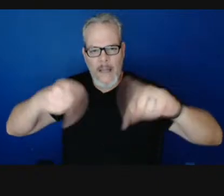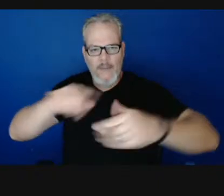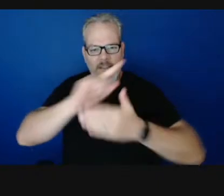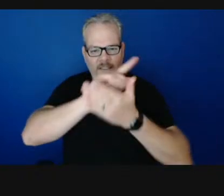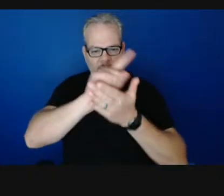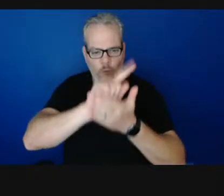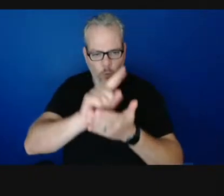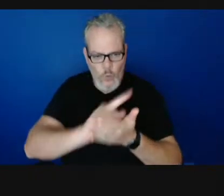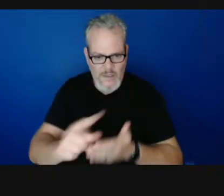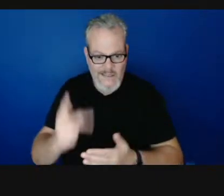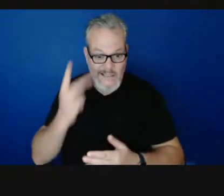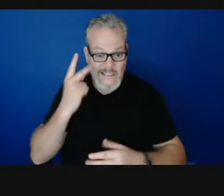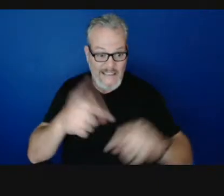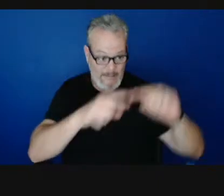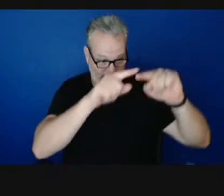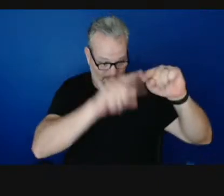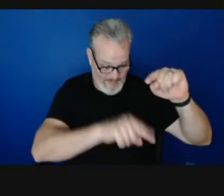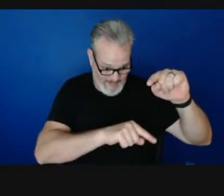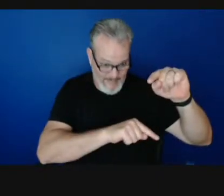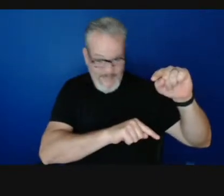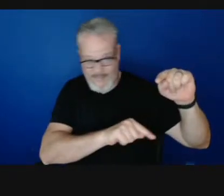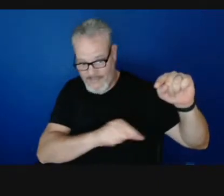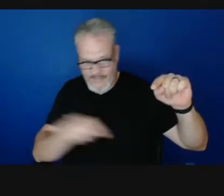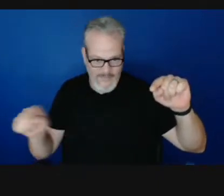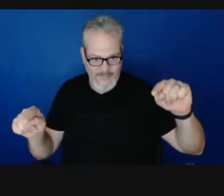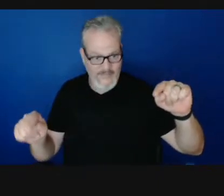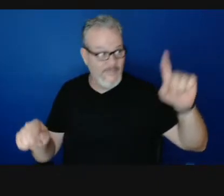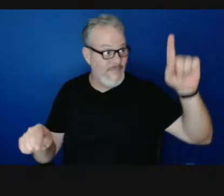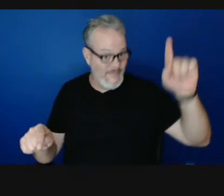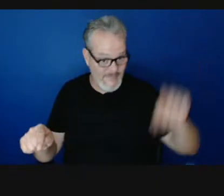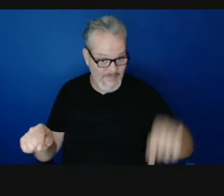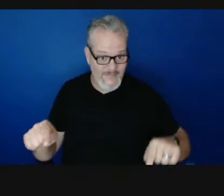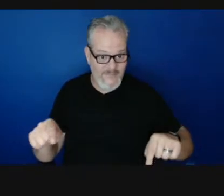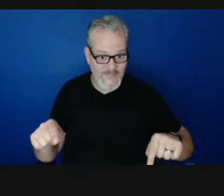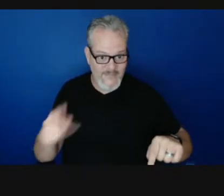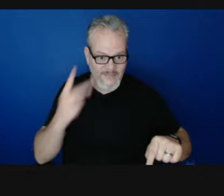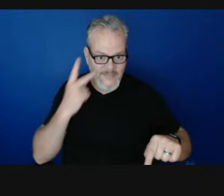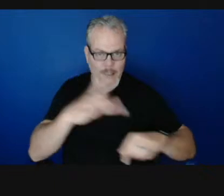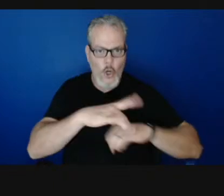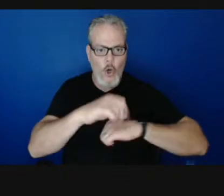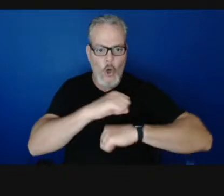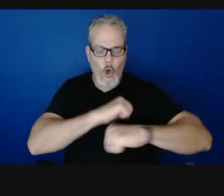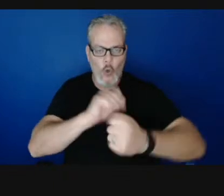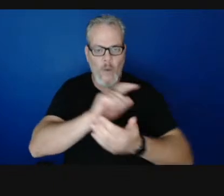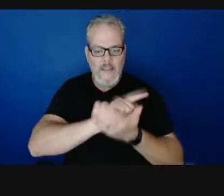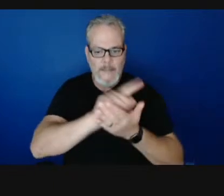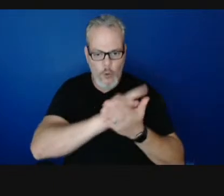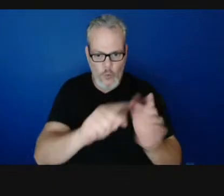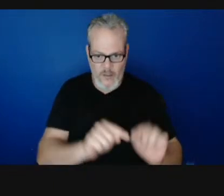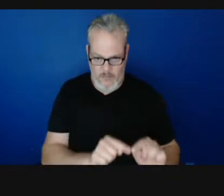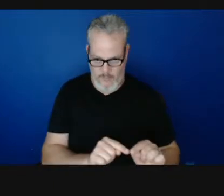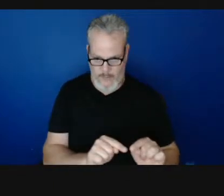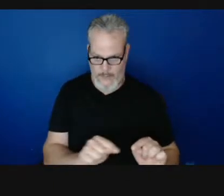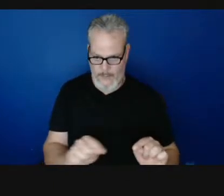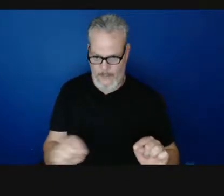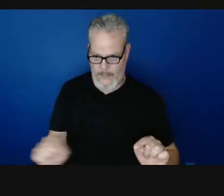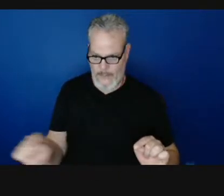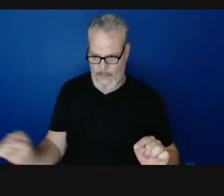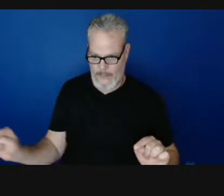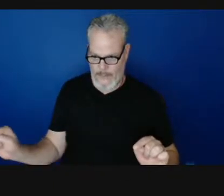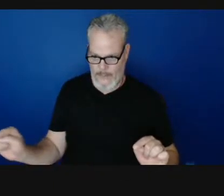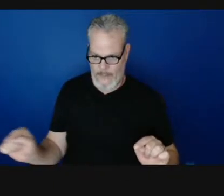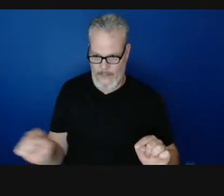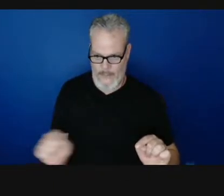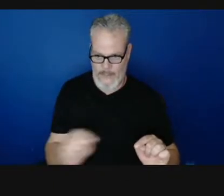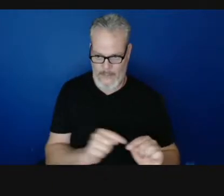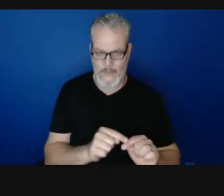there with the earthquakes per week on the y-axis. And if you look at the right side of the plot, which is the weeks and months right before this